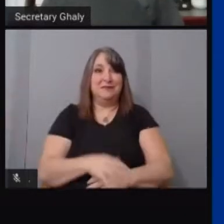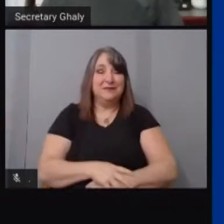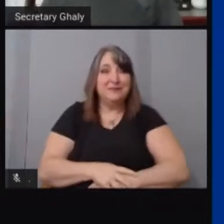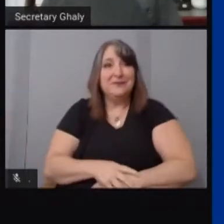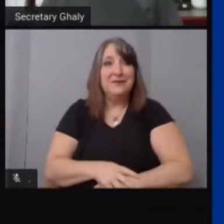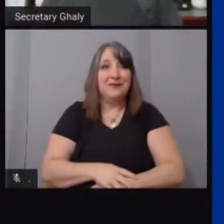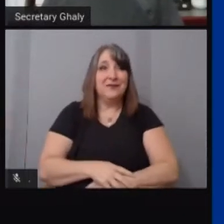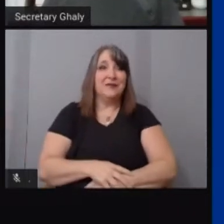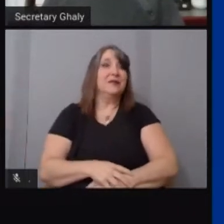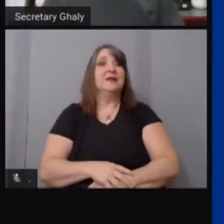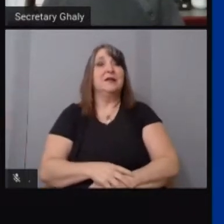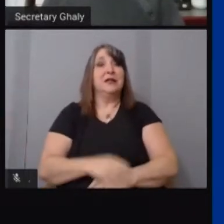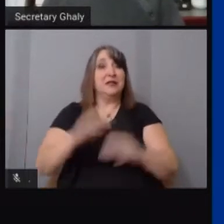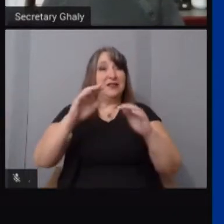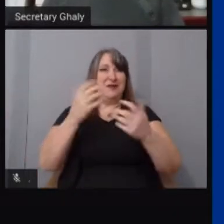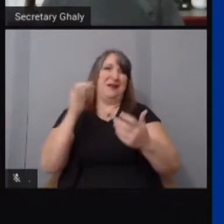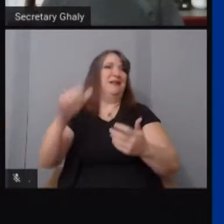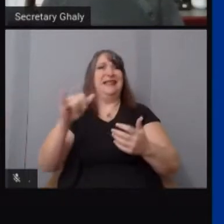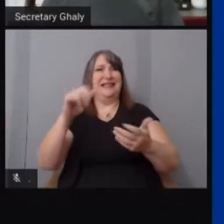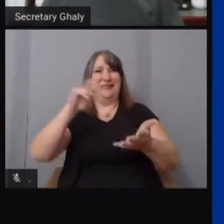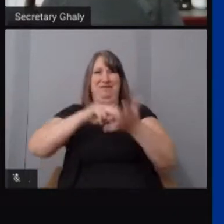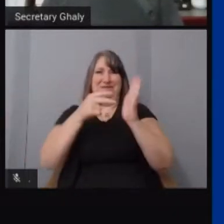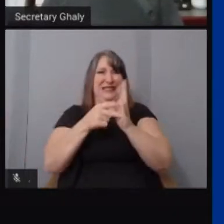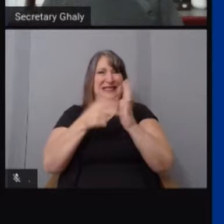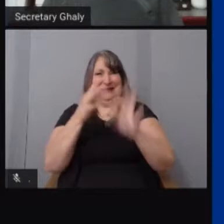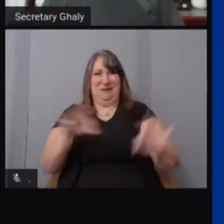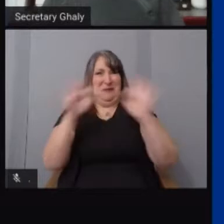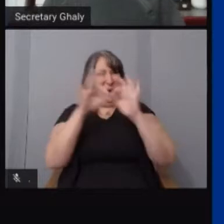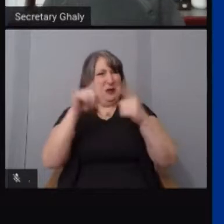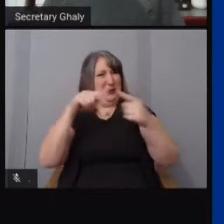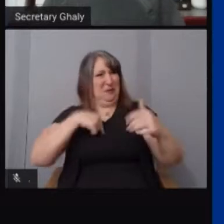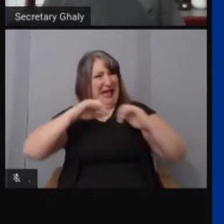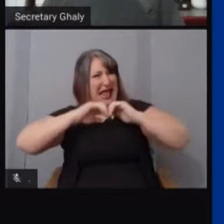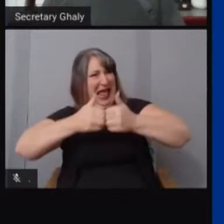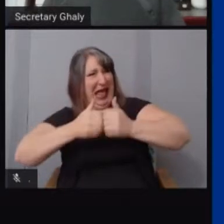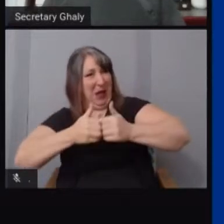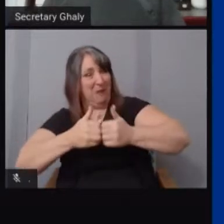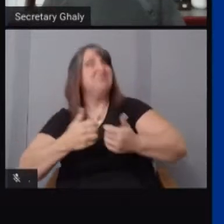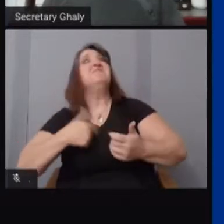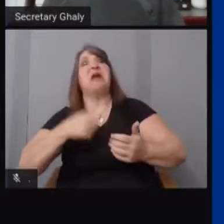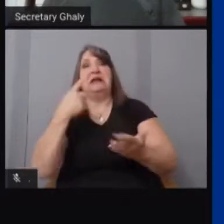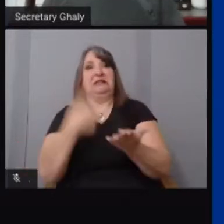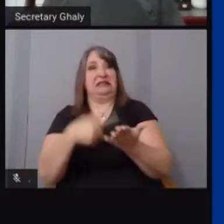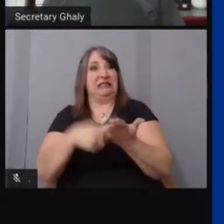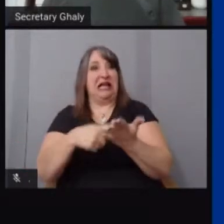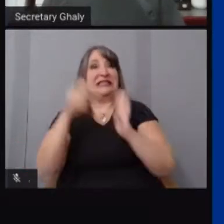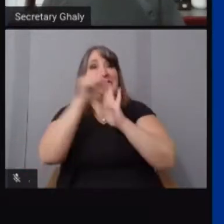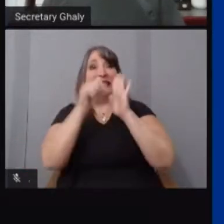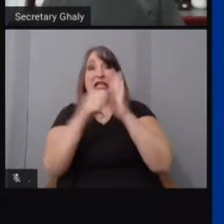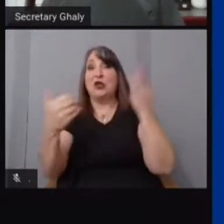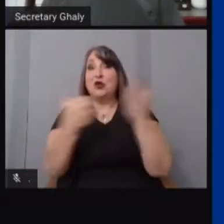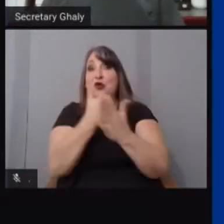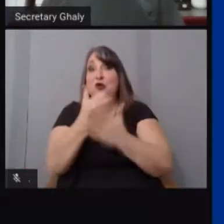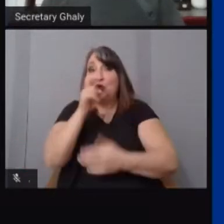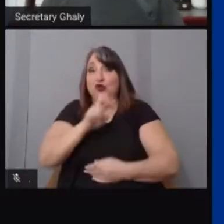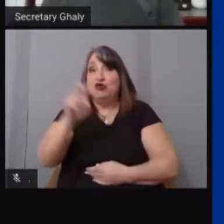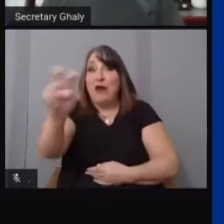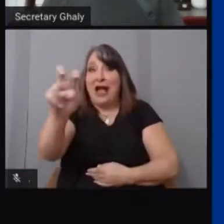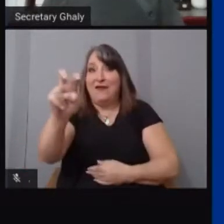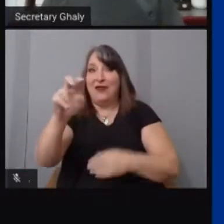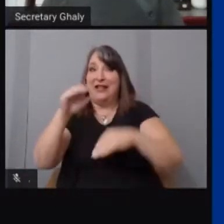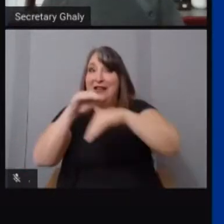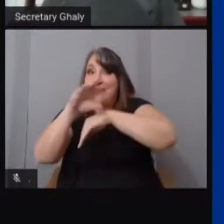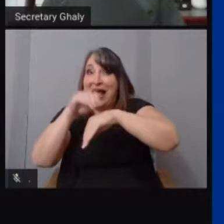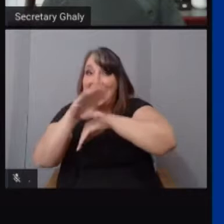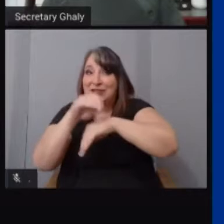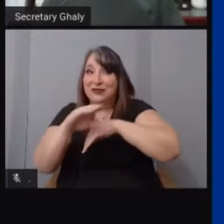So how is all of this relevant? Well, today I'm going to talk to you both about the state's new travel advisory, joining Oregon and Washington to